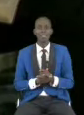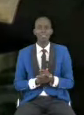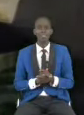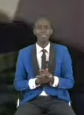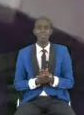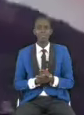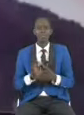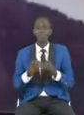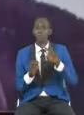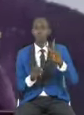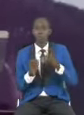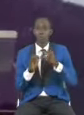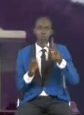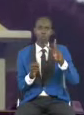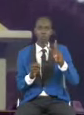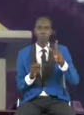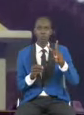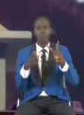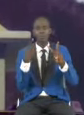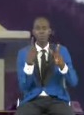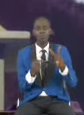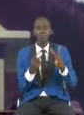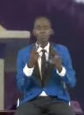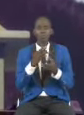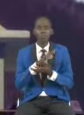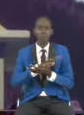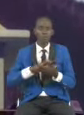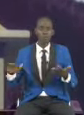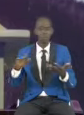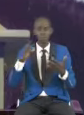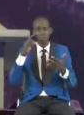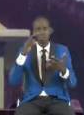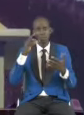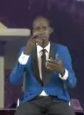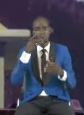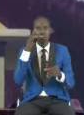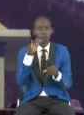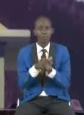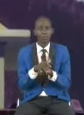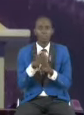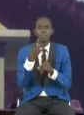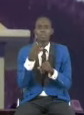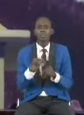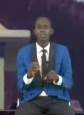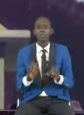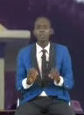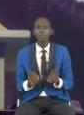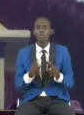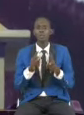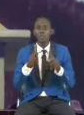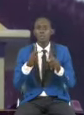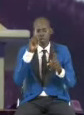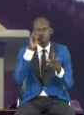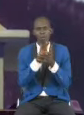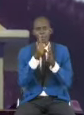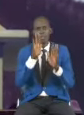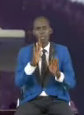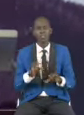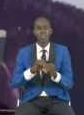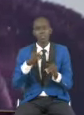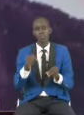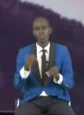Number two, here, the Holy Covenant. The privileged believers in the Holy Covenant. I'm